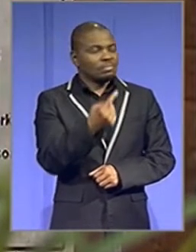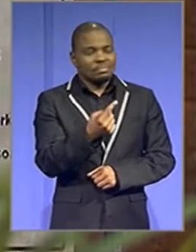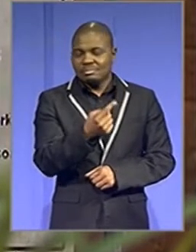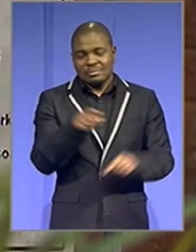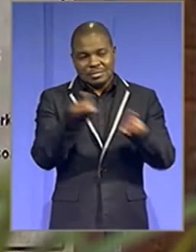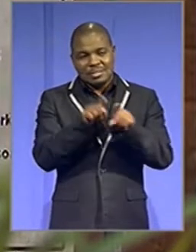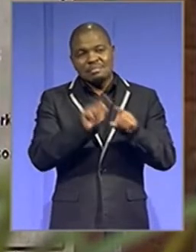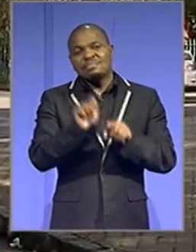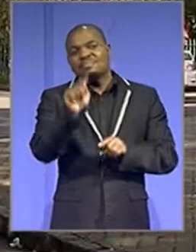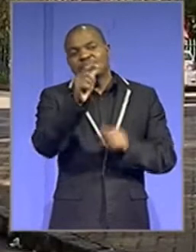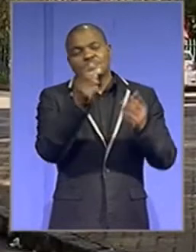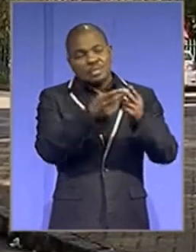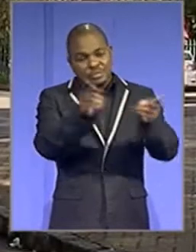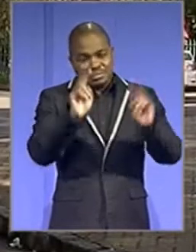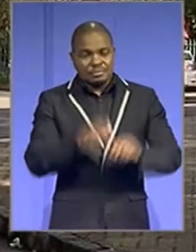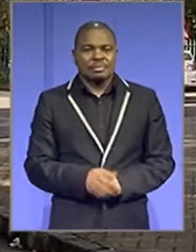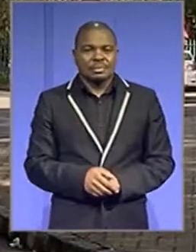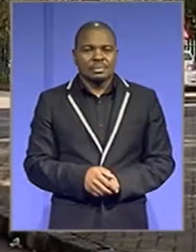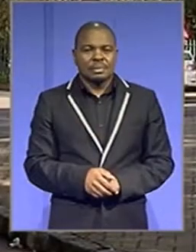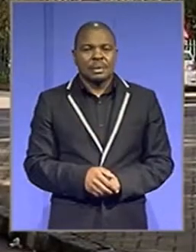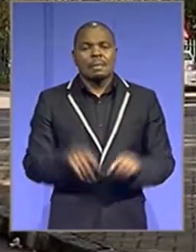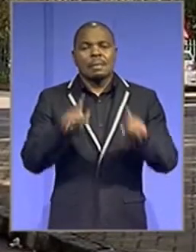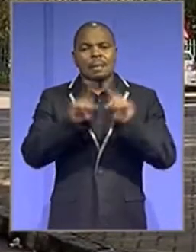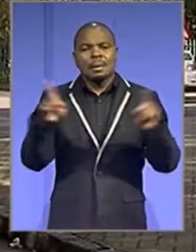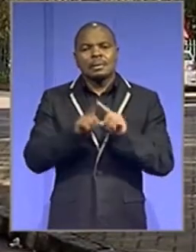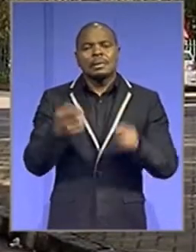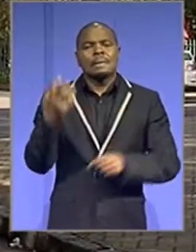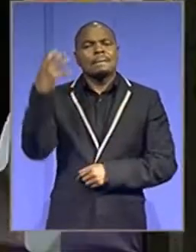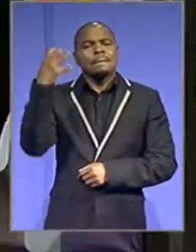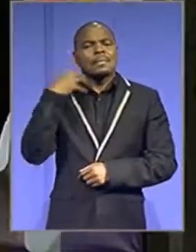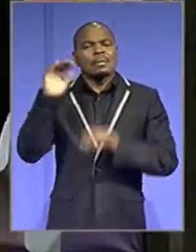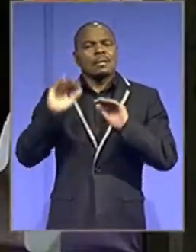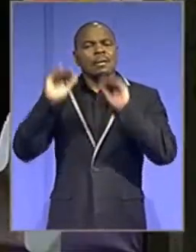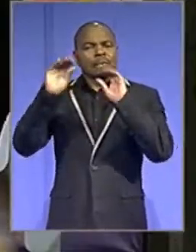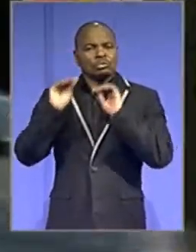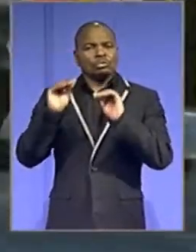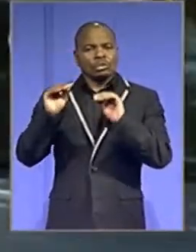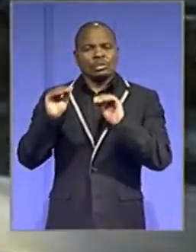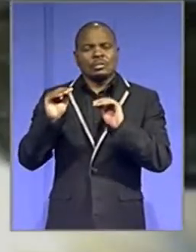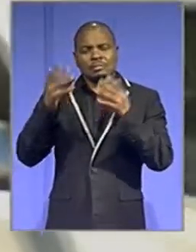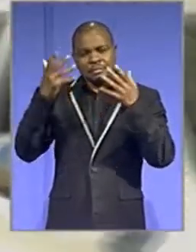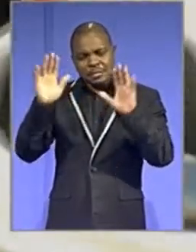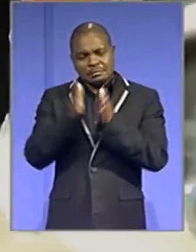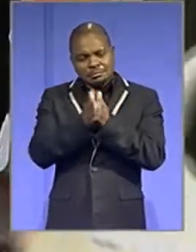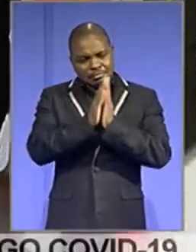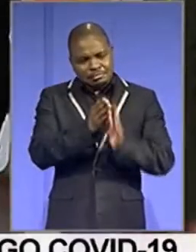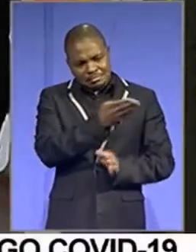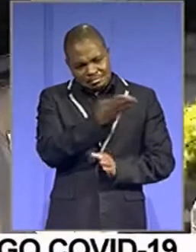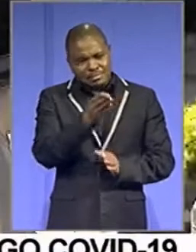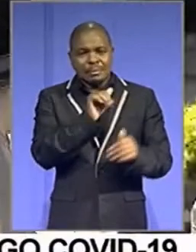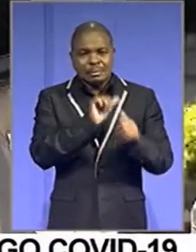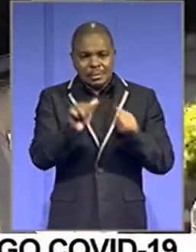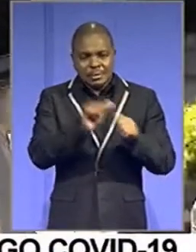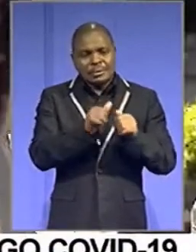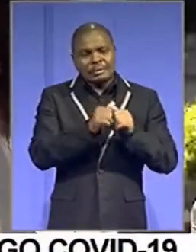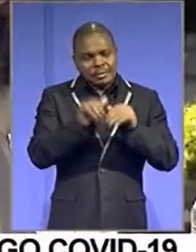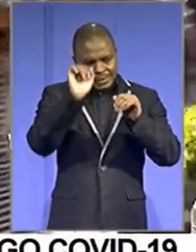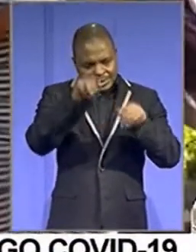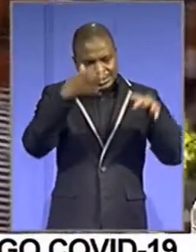sa bjalo. Se se diragala ge tona ya ditheo tša thuto e phagamego a ipileditše go tsona go tšea sephetho ka